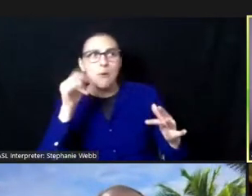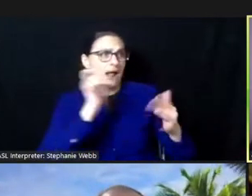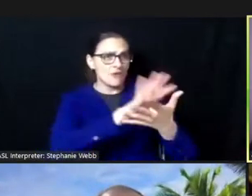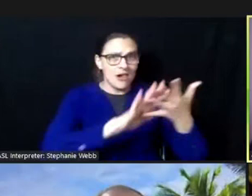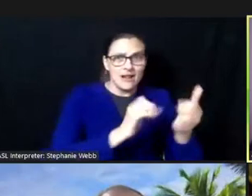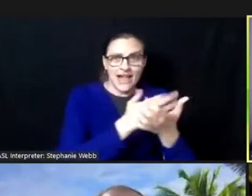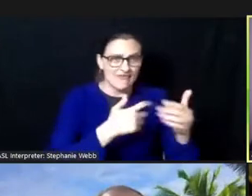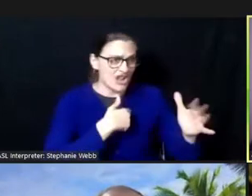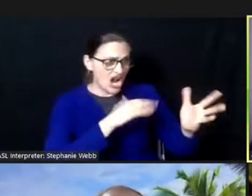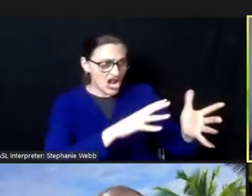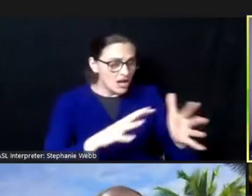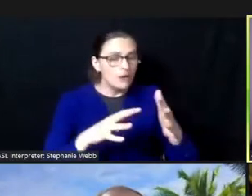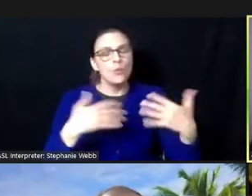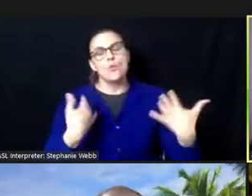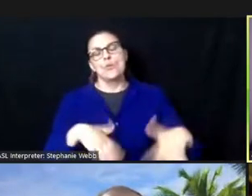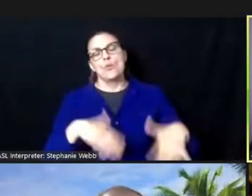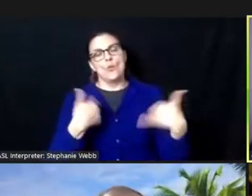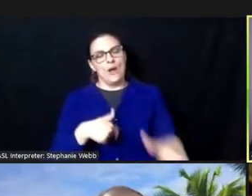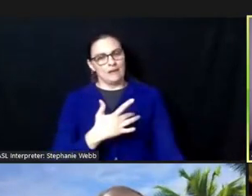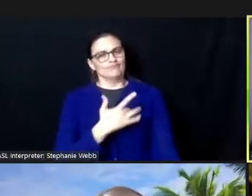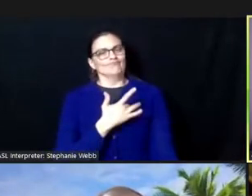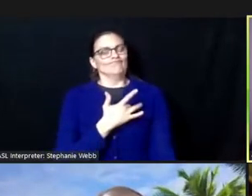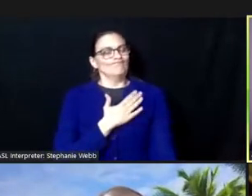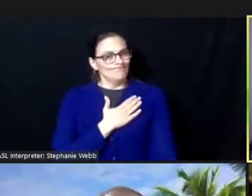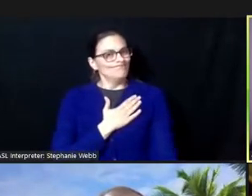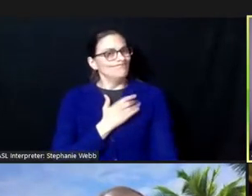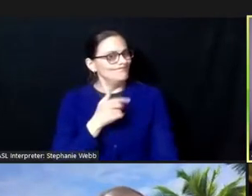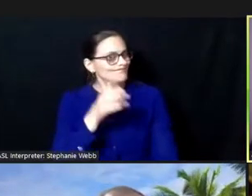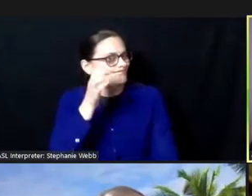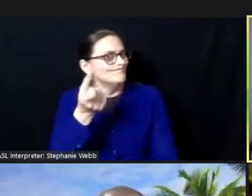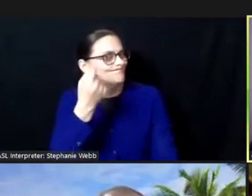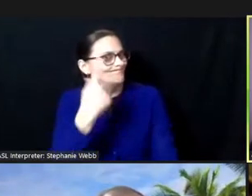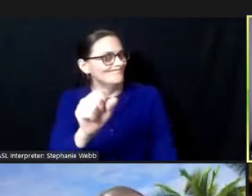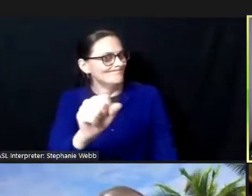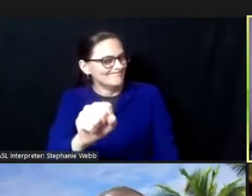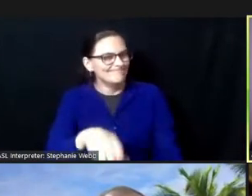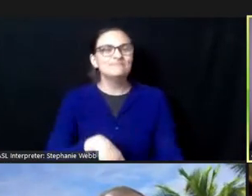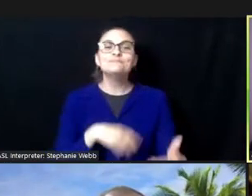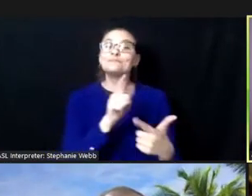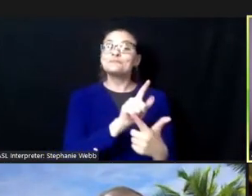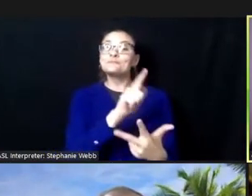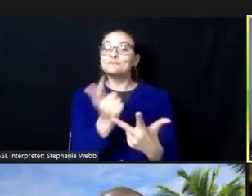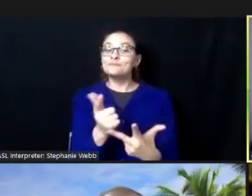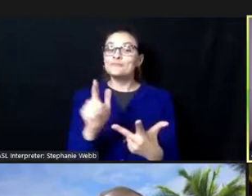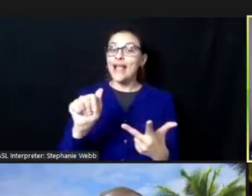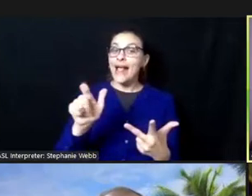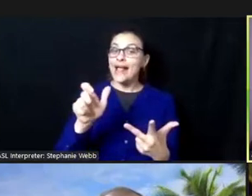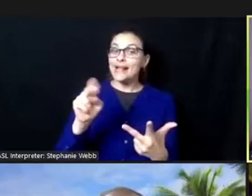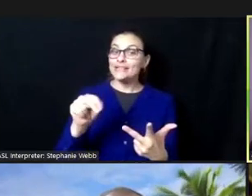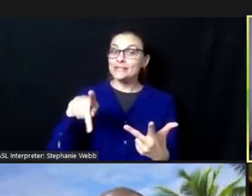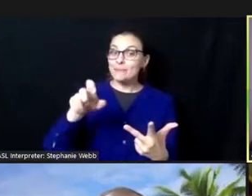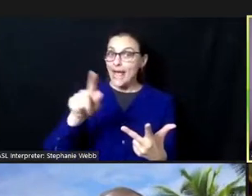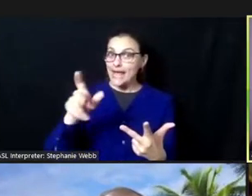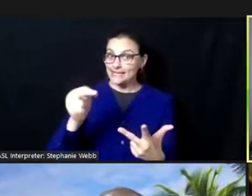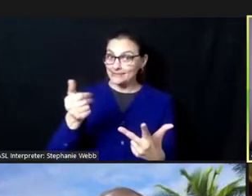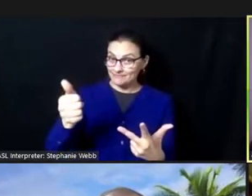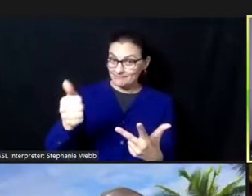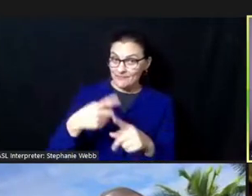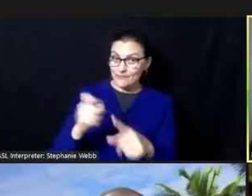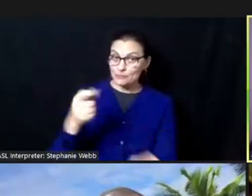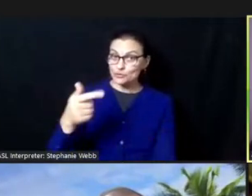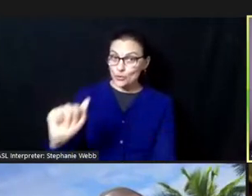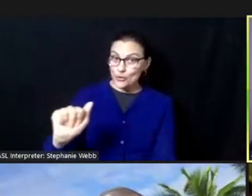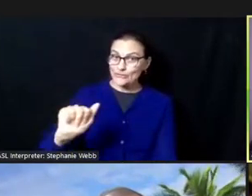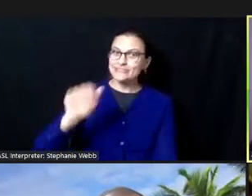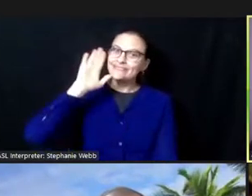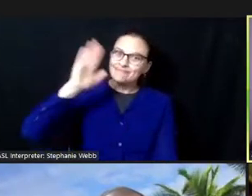that. Alan Patton from Georgia, welcome. Do you mind sharing a little bit about your background and your recent